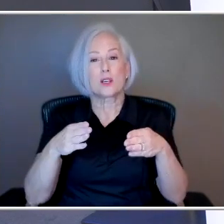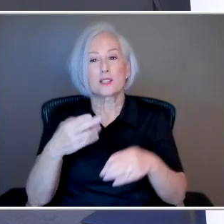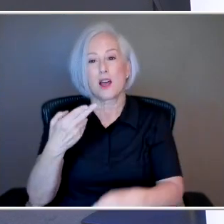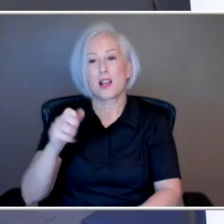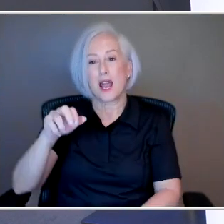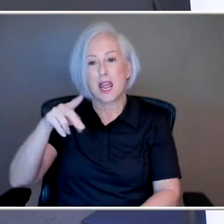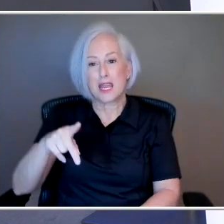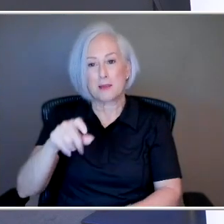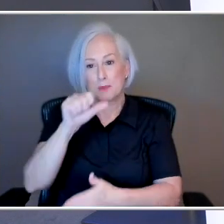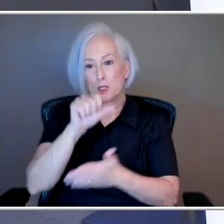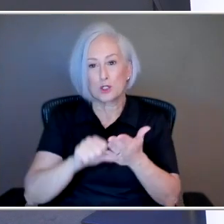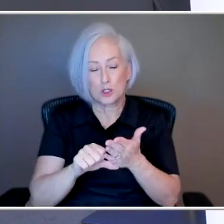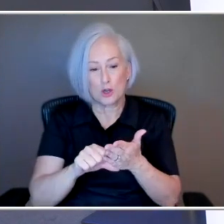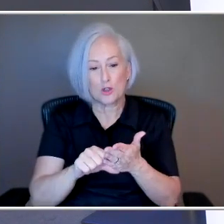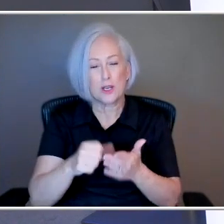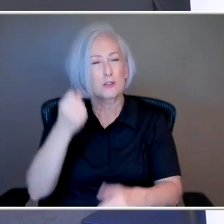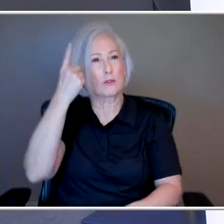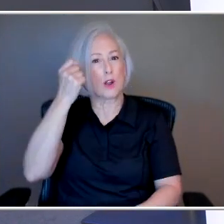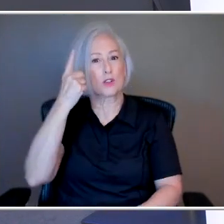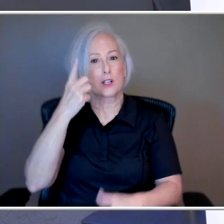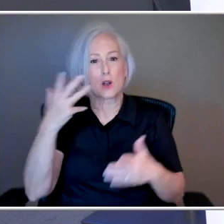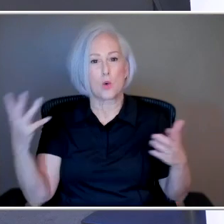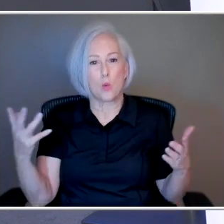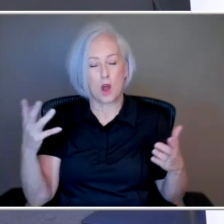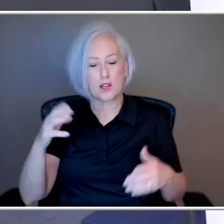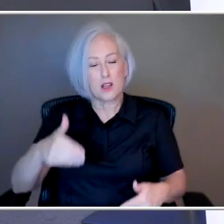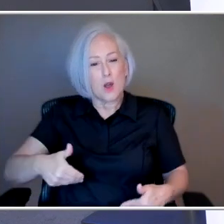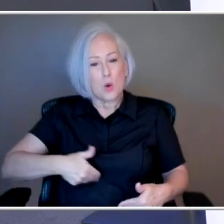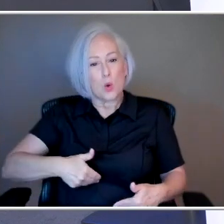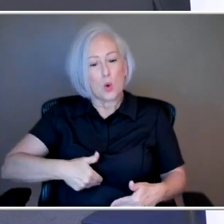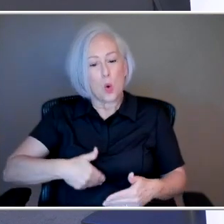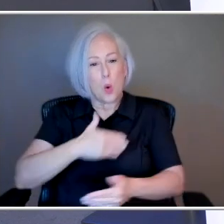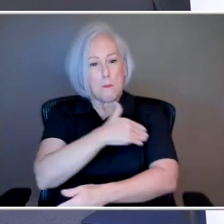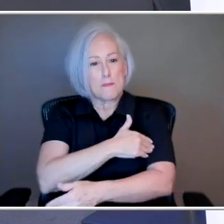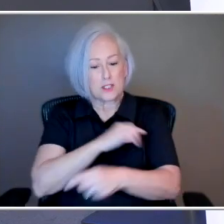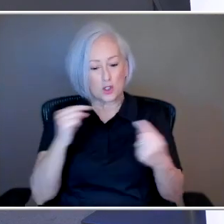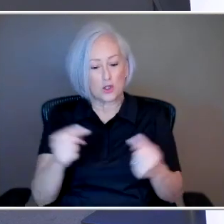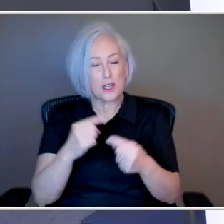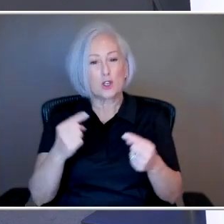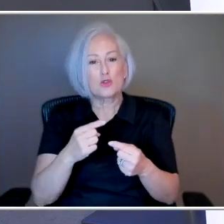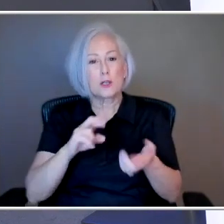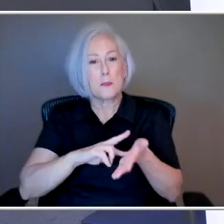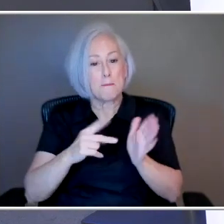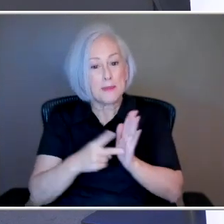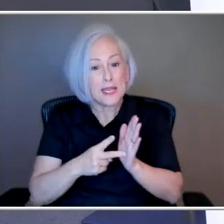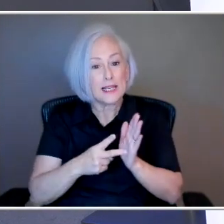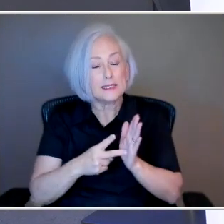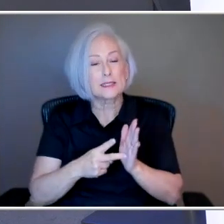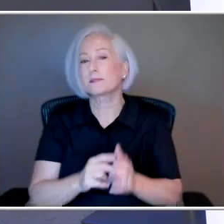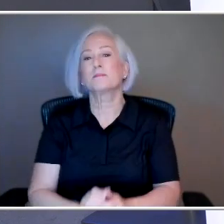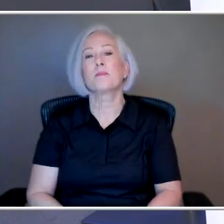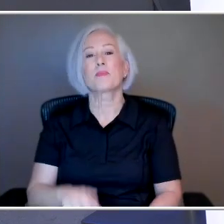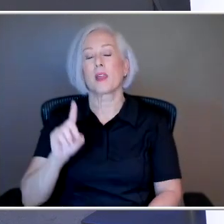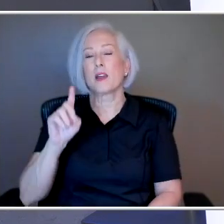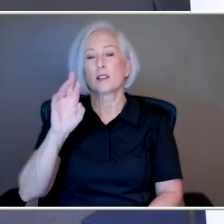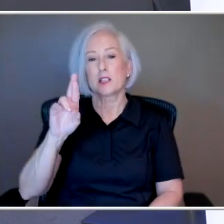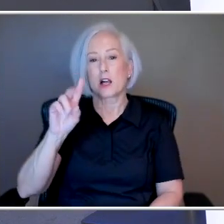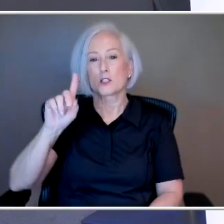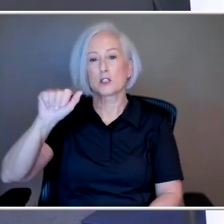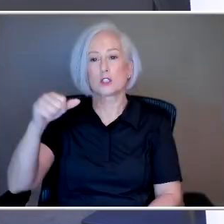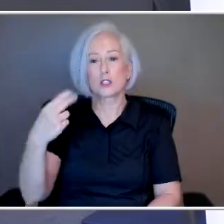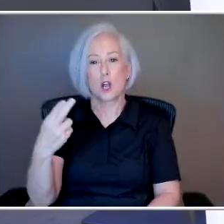understand what a core muscle injury is. Great to have you both with us. So Dr. Darsh, just we got to find out, how is Zach